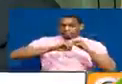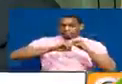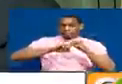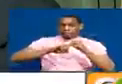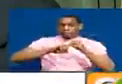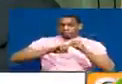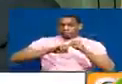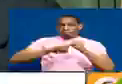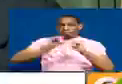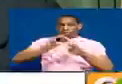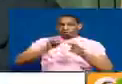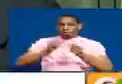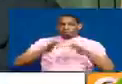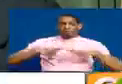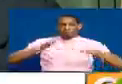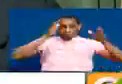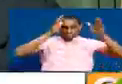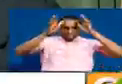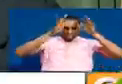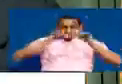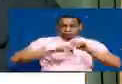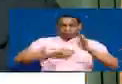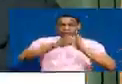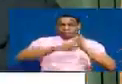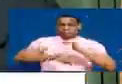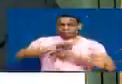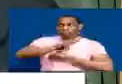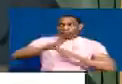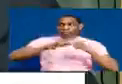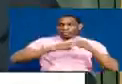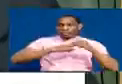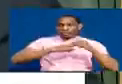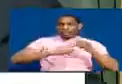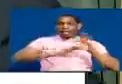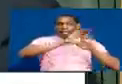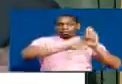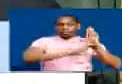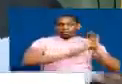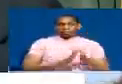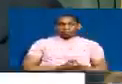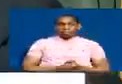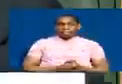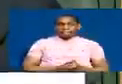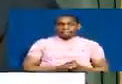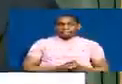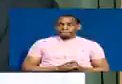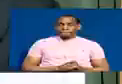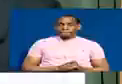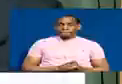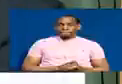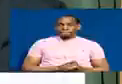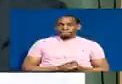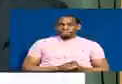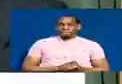or through a popular initiative under Article 257 of the Constitution.